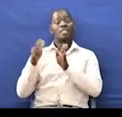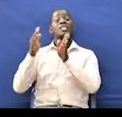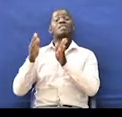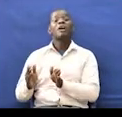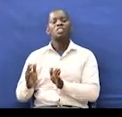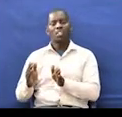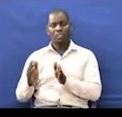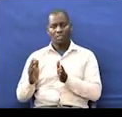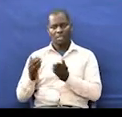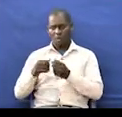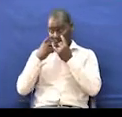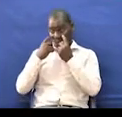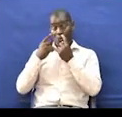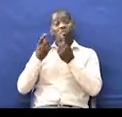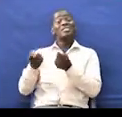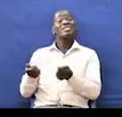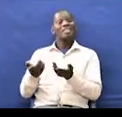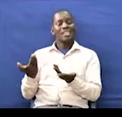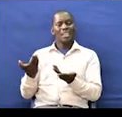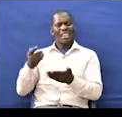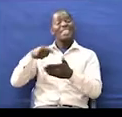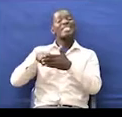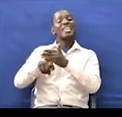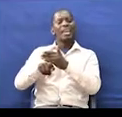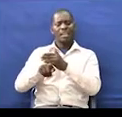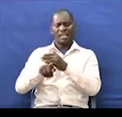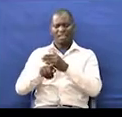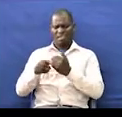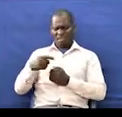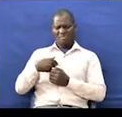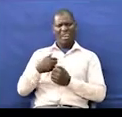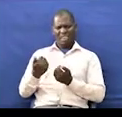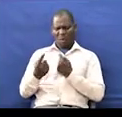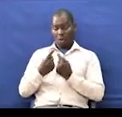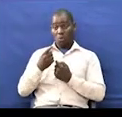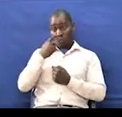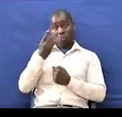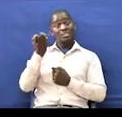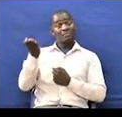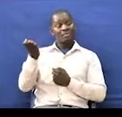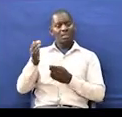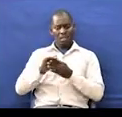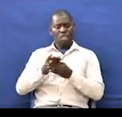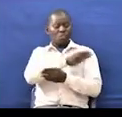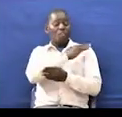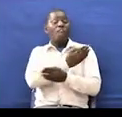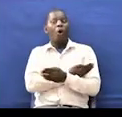it in detail, but my case is now just to see that this is a force attached to